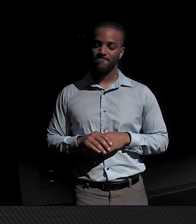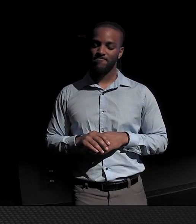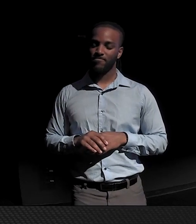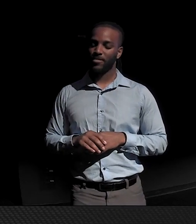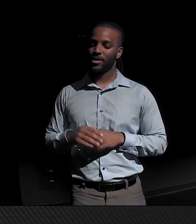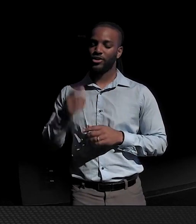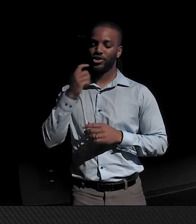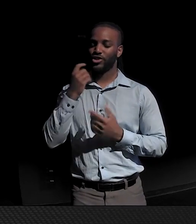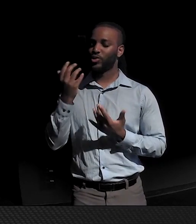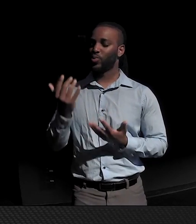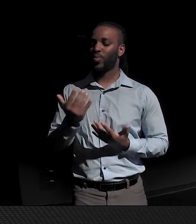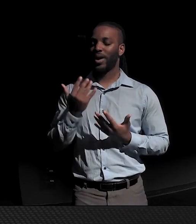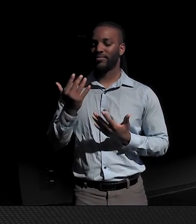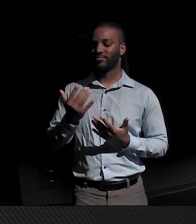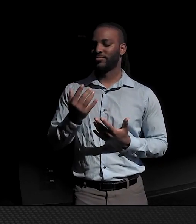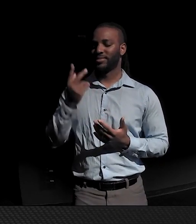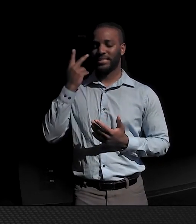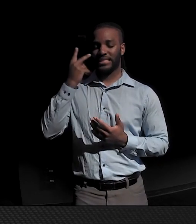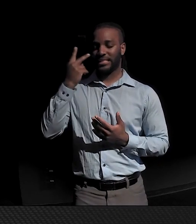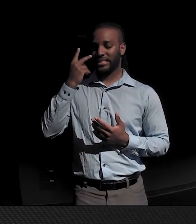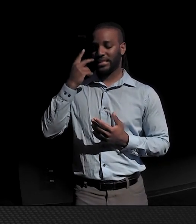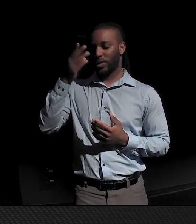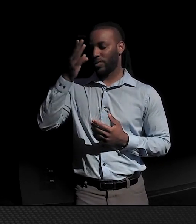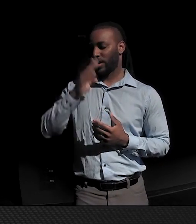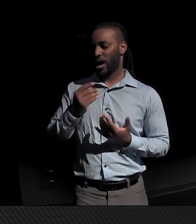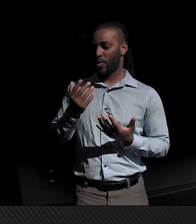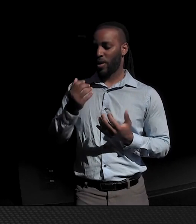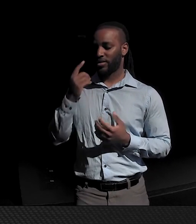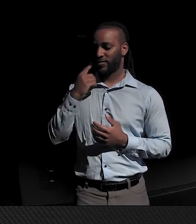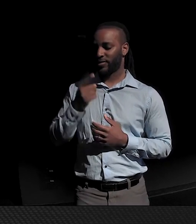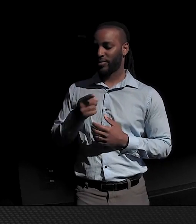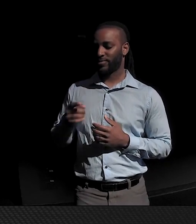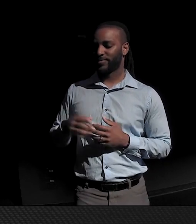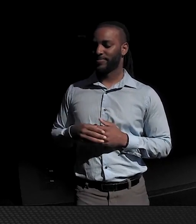And then just wait. And let's see what God might say.